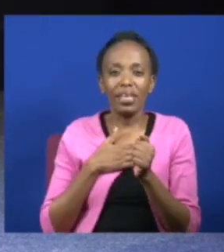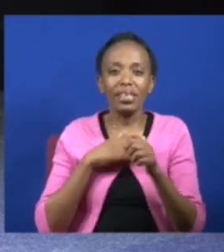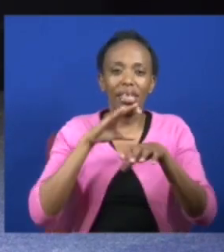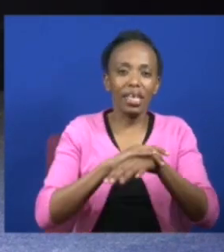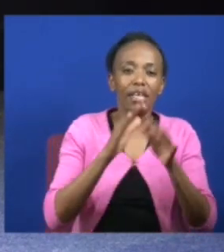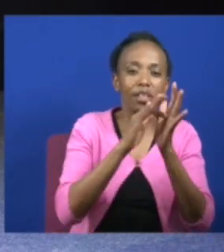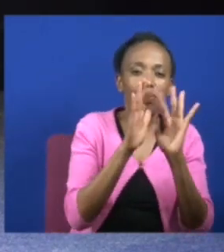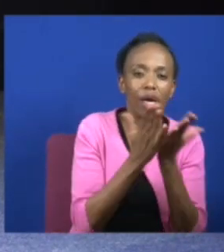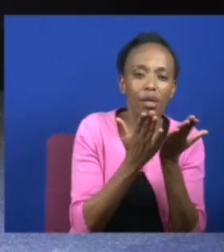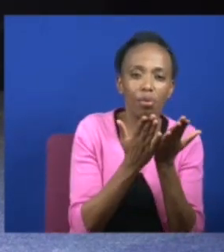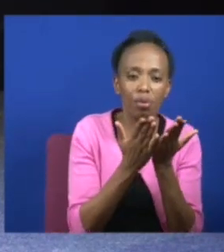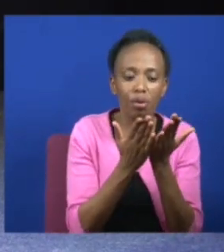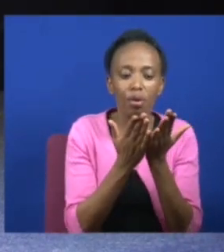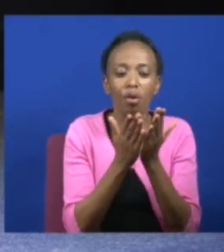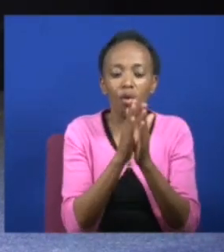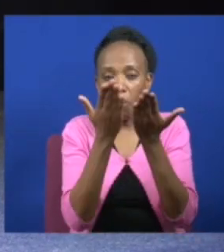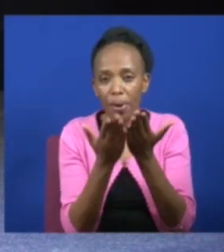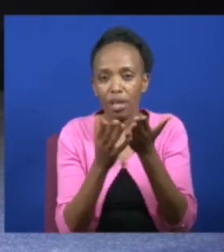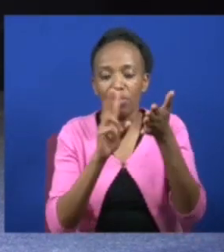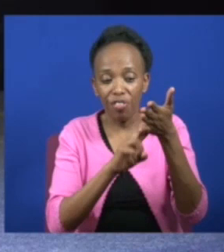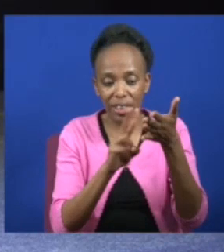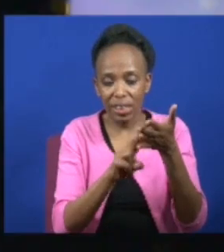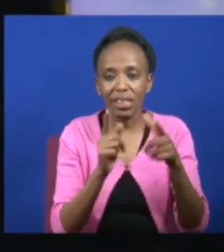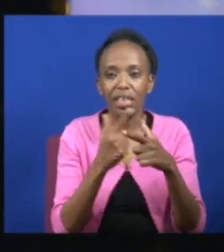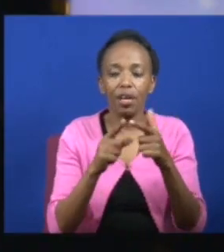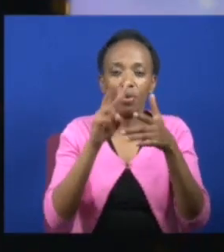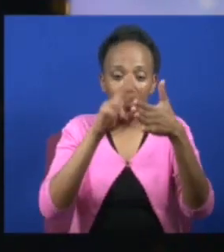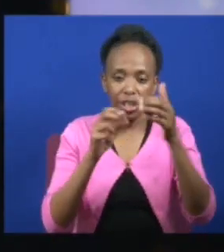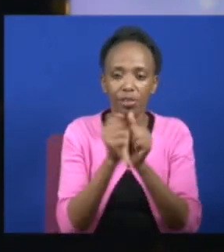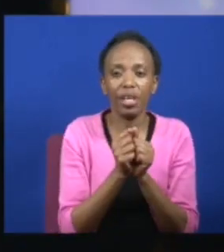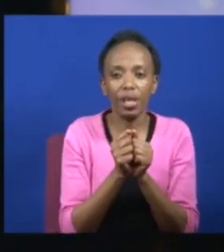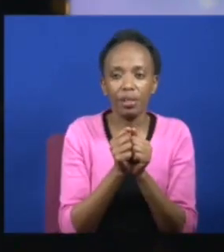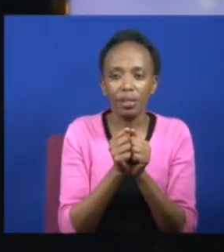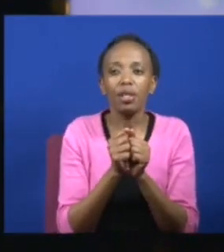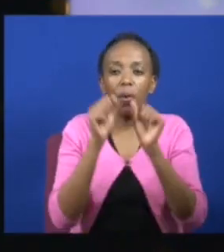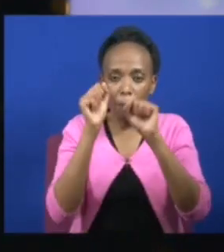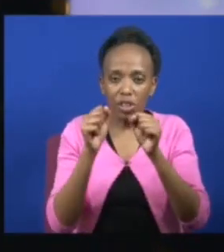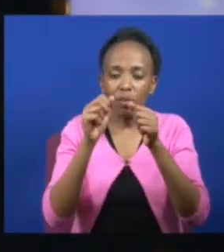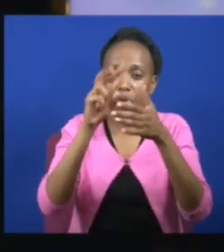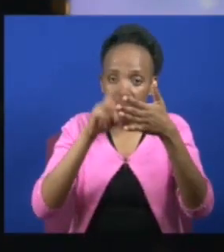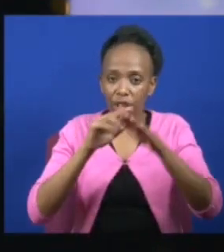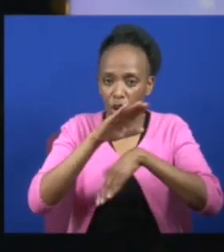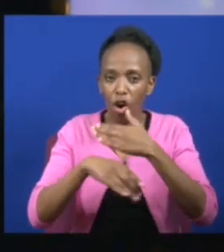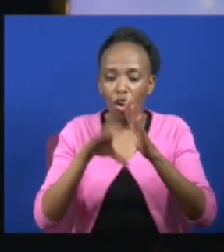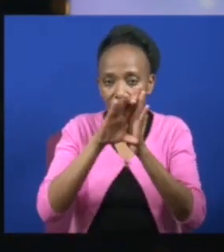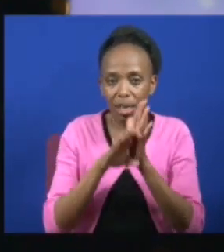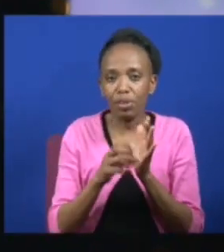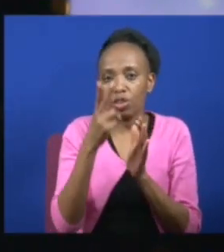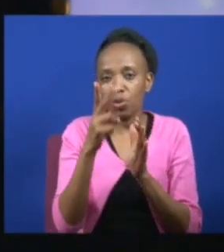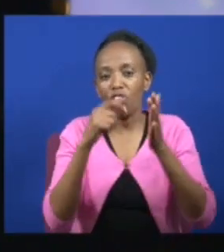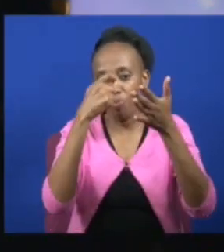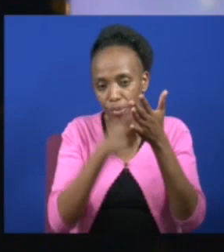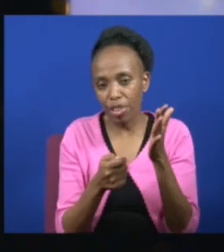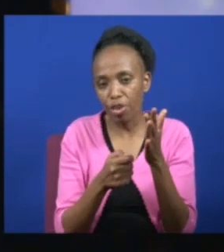take your Bible, open to that scripture, and we will read it together. Actually, you can read the whole of chapter 2 of